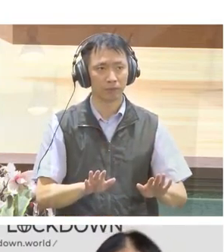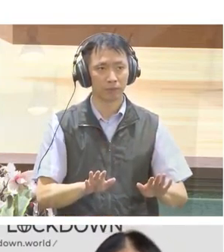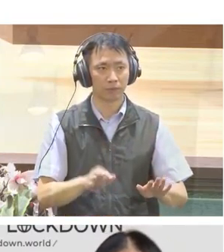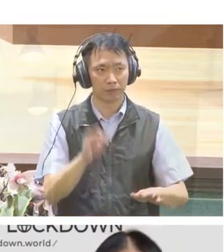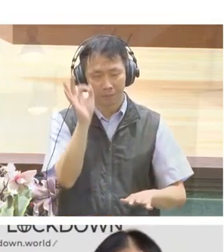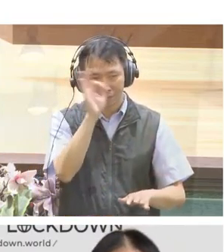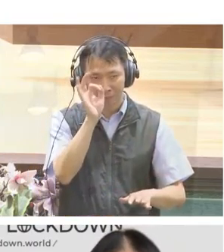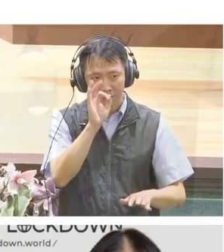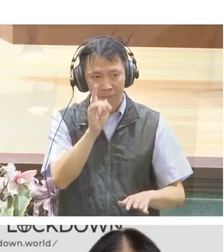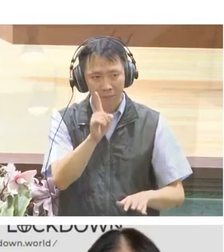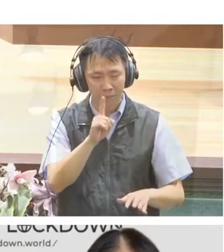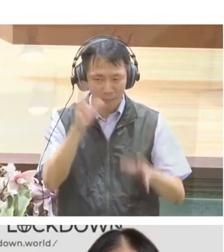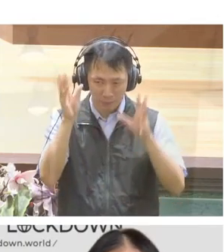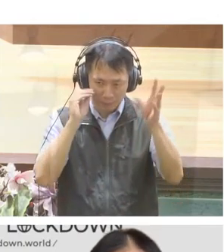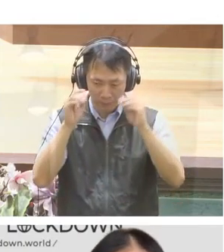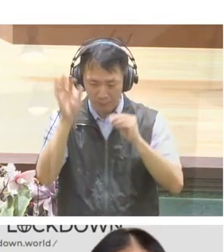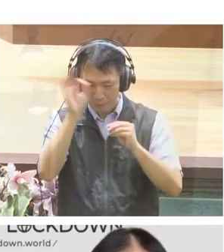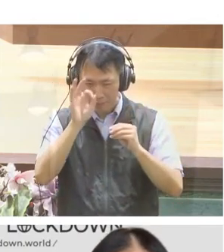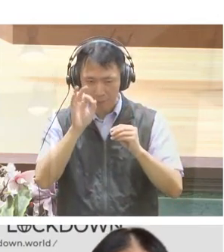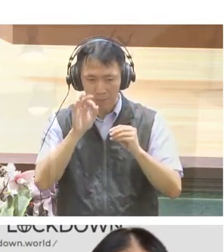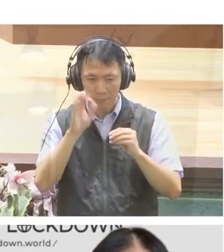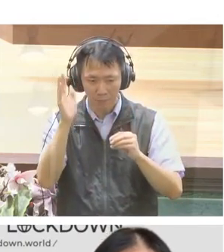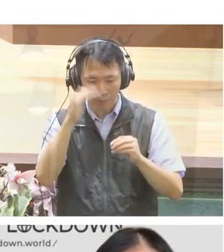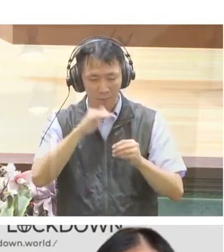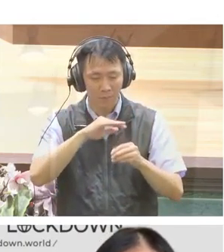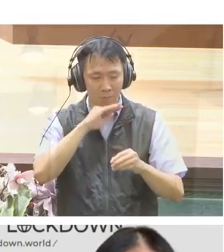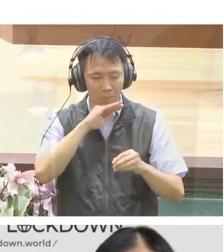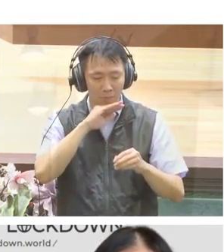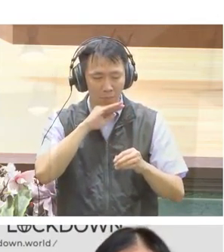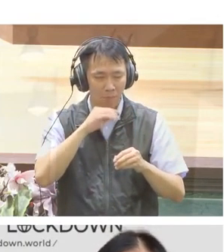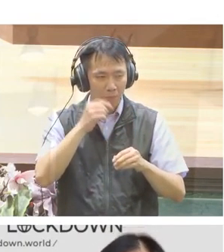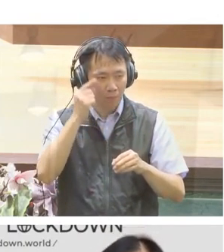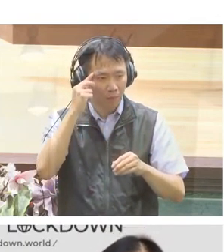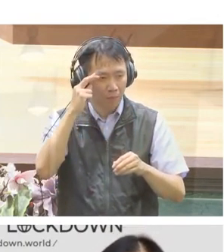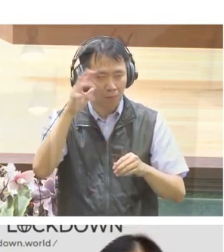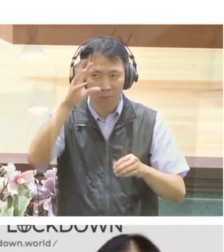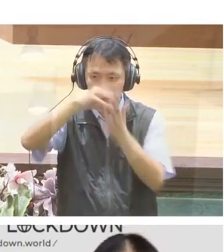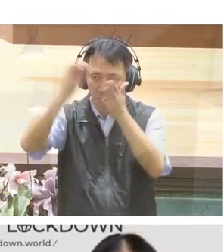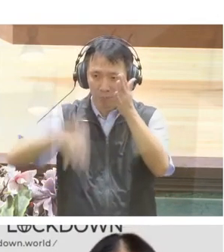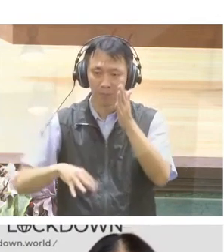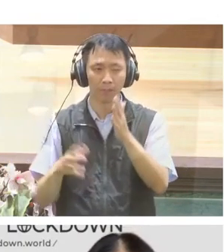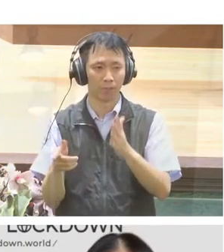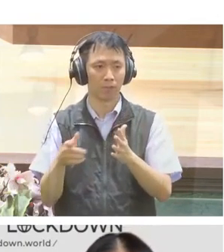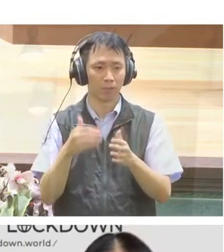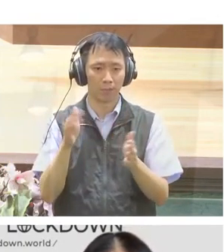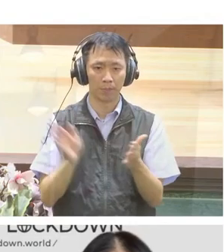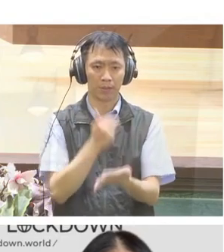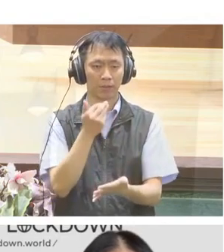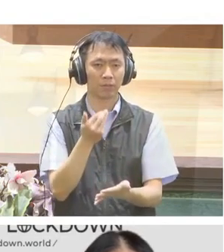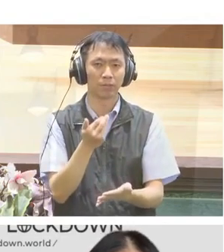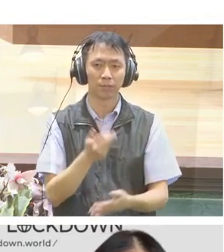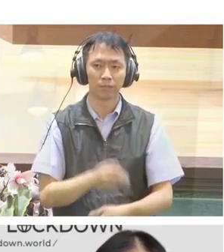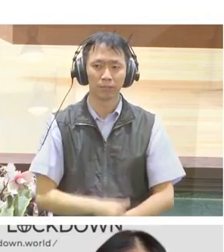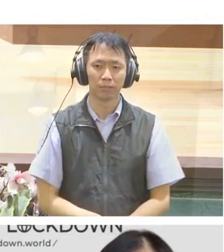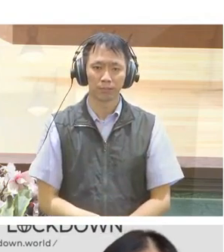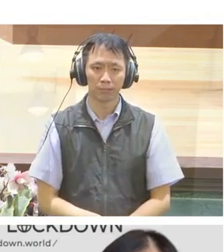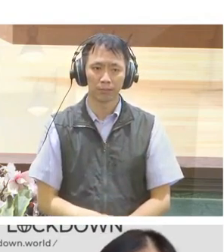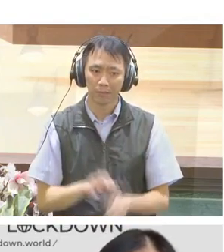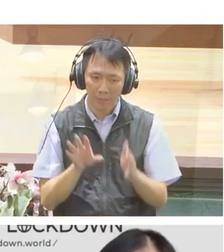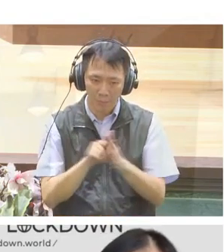original source is completely lost. And another very interesting challenge is that sometimes the same source